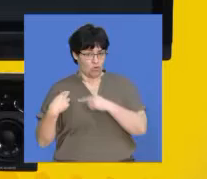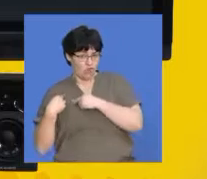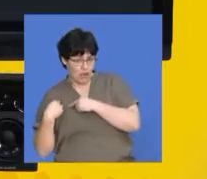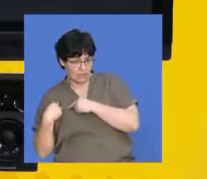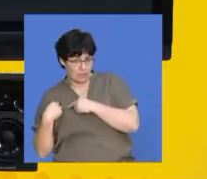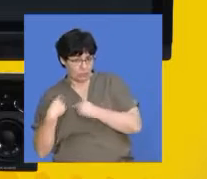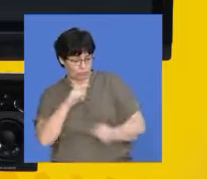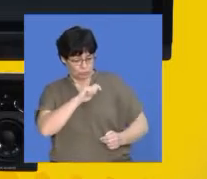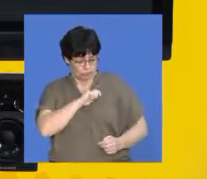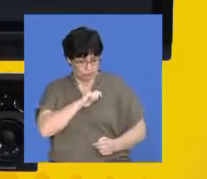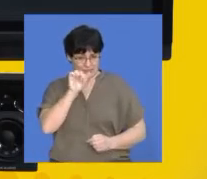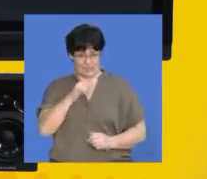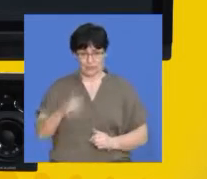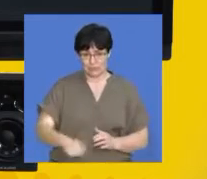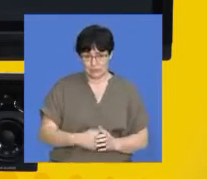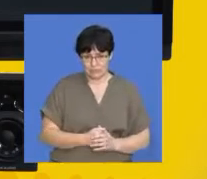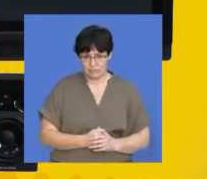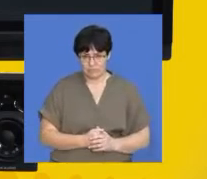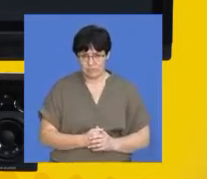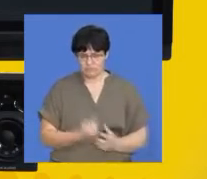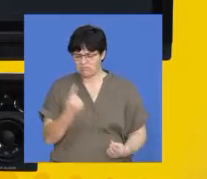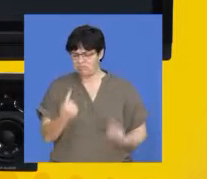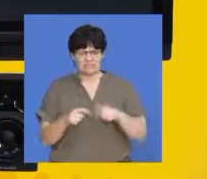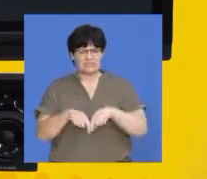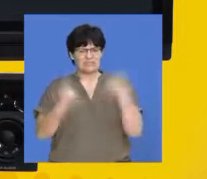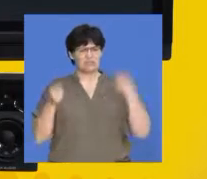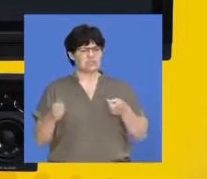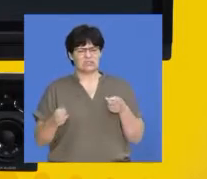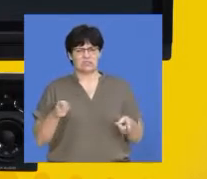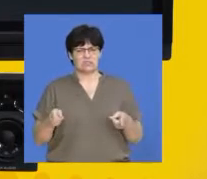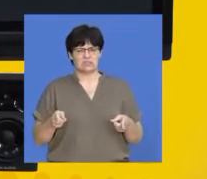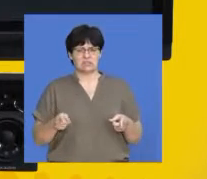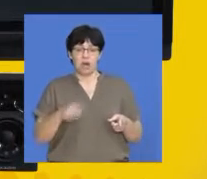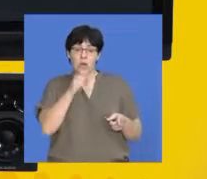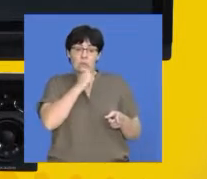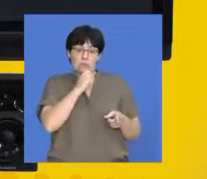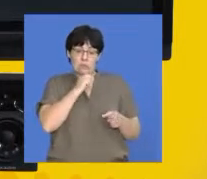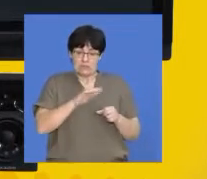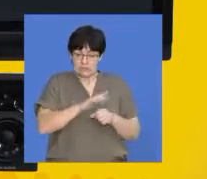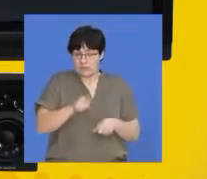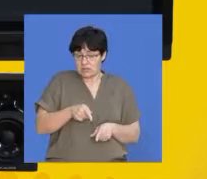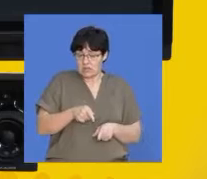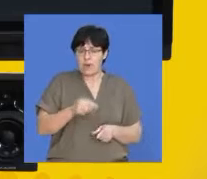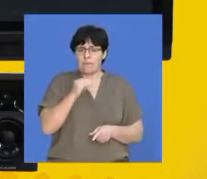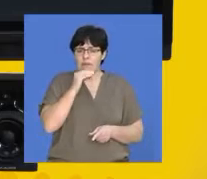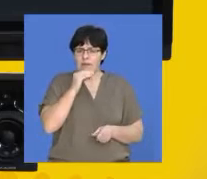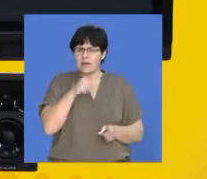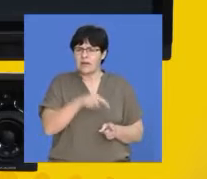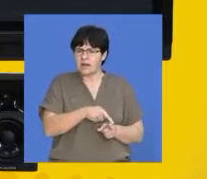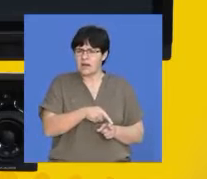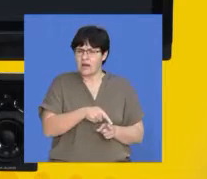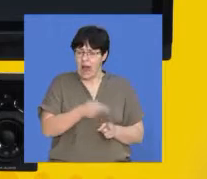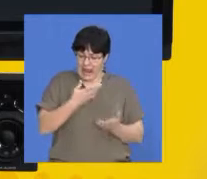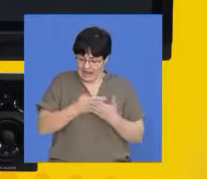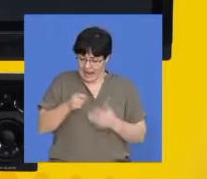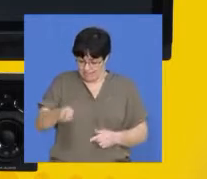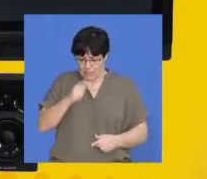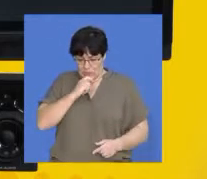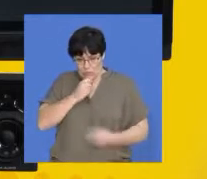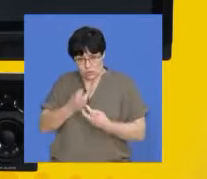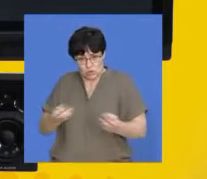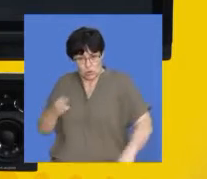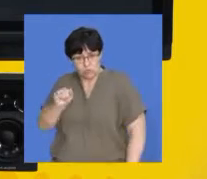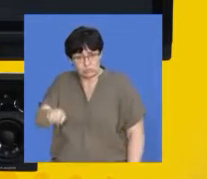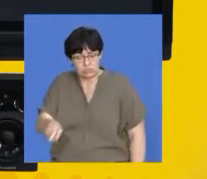not. Now, what is the difference between those two things? Useful refers to whether the source can be used. In